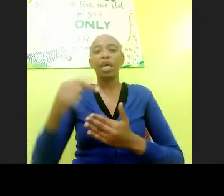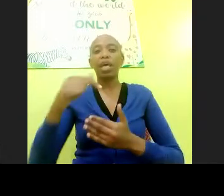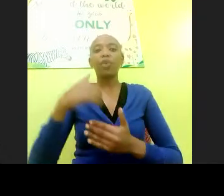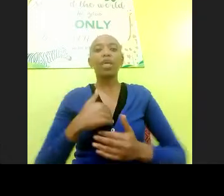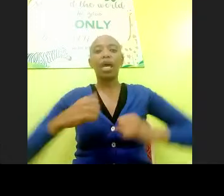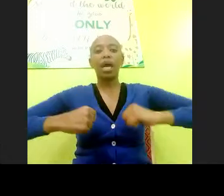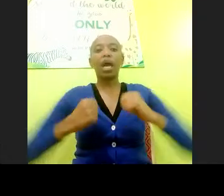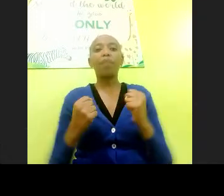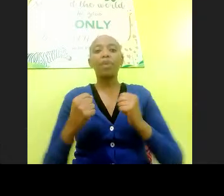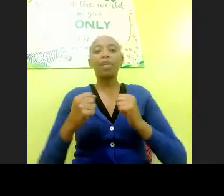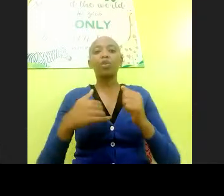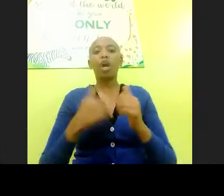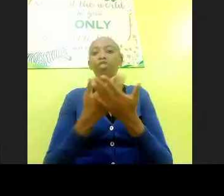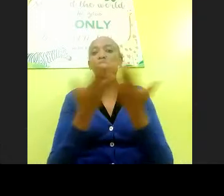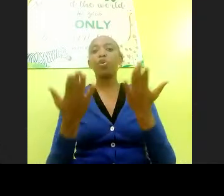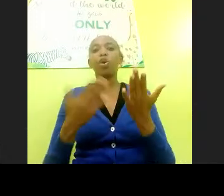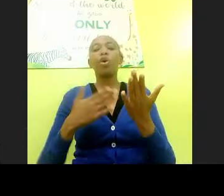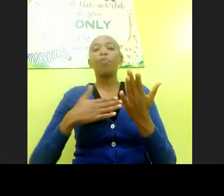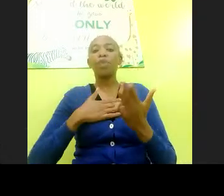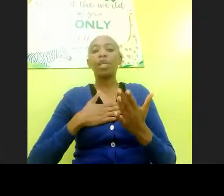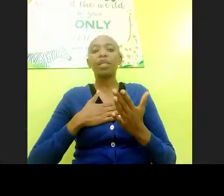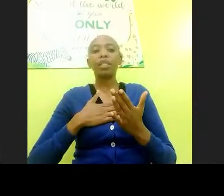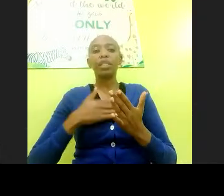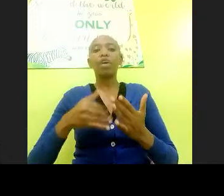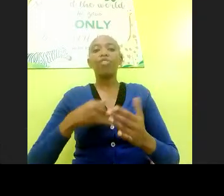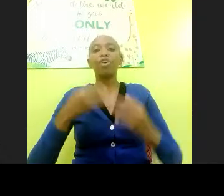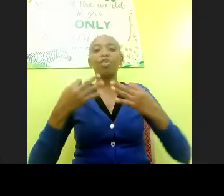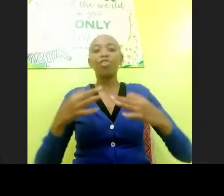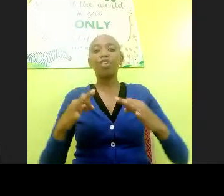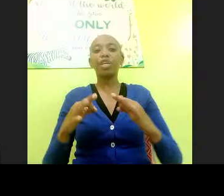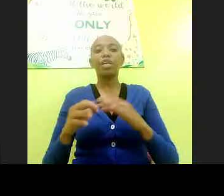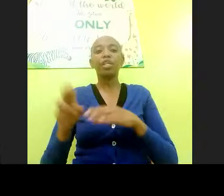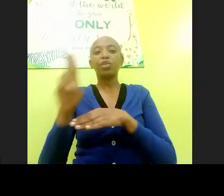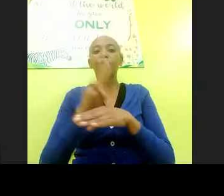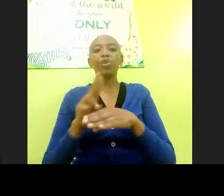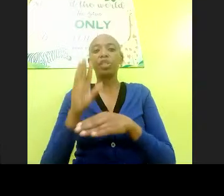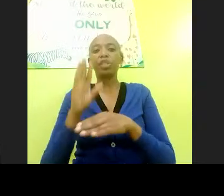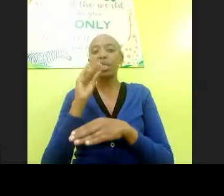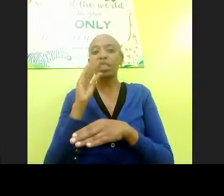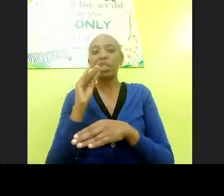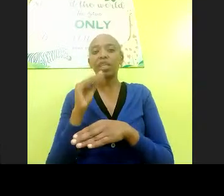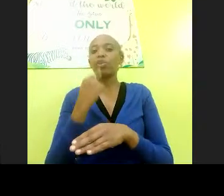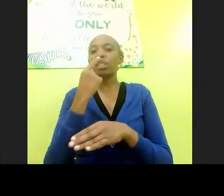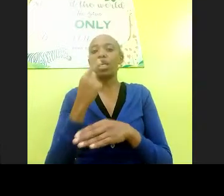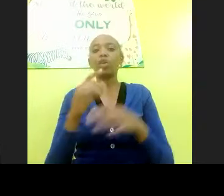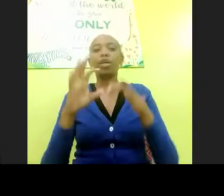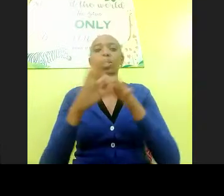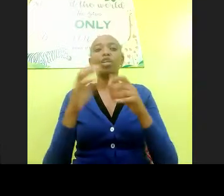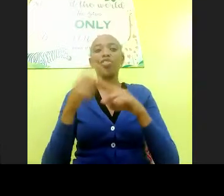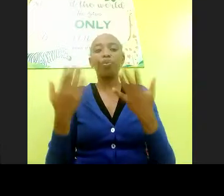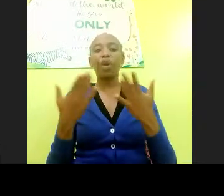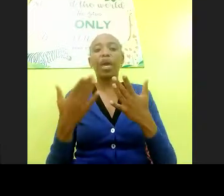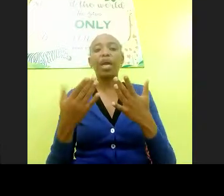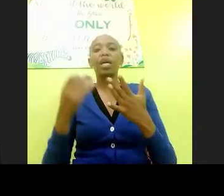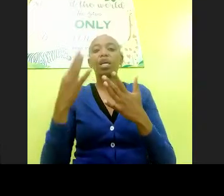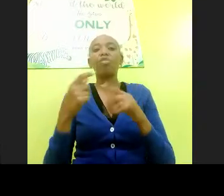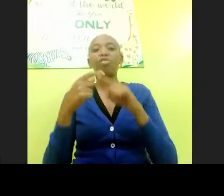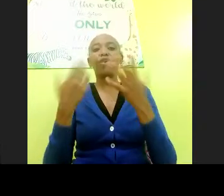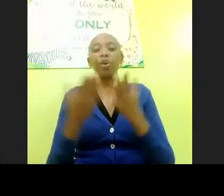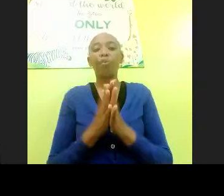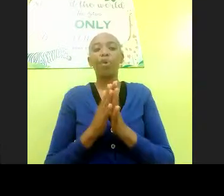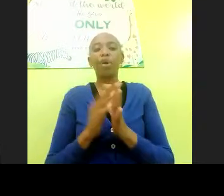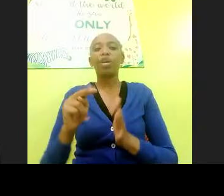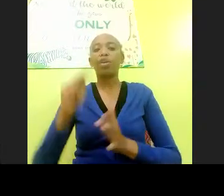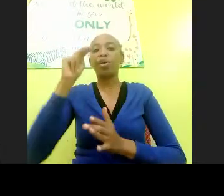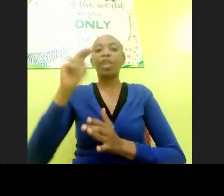on board. Please go ahead and feel free to use the chat to tell us where you're joining us from, whether you're joining us from the northern